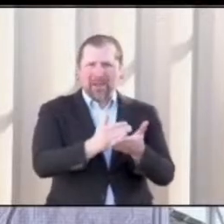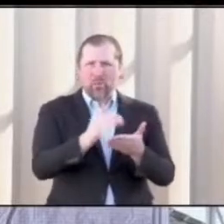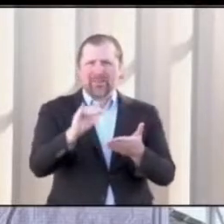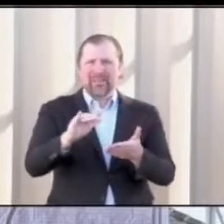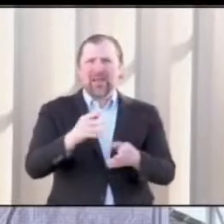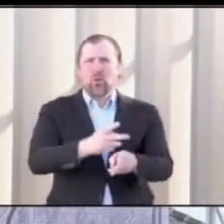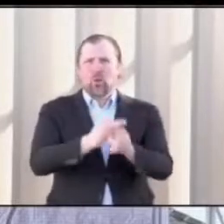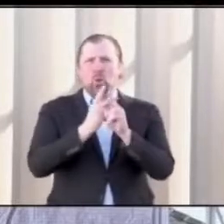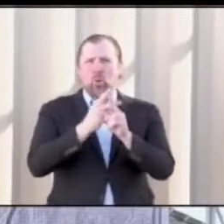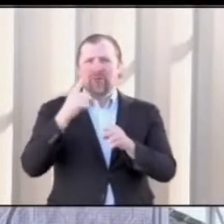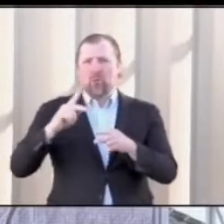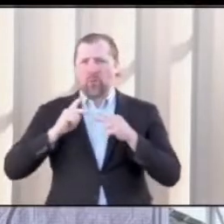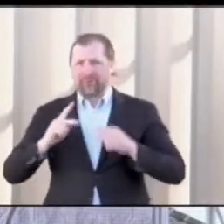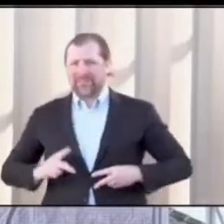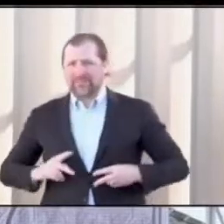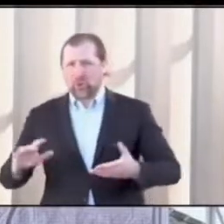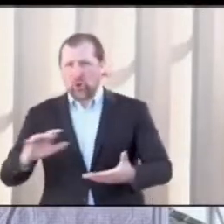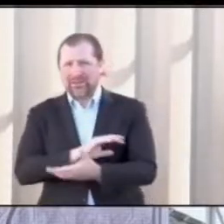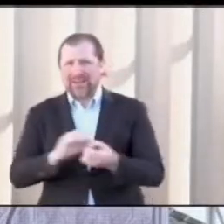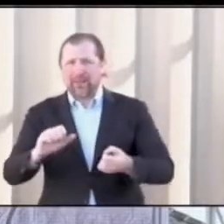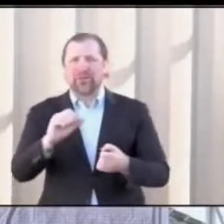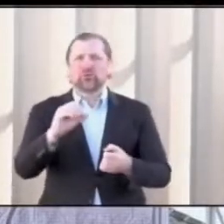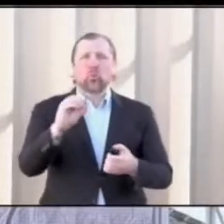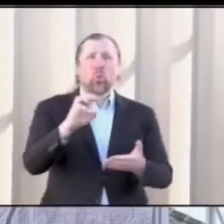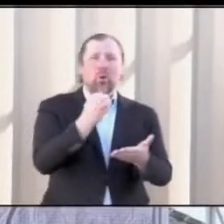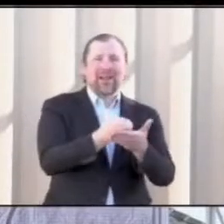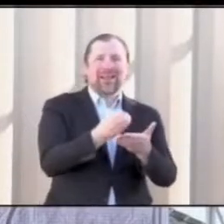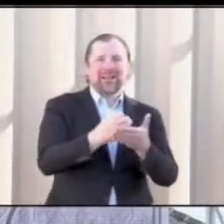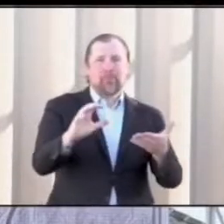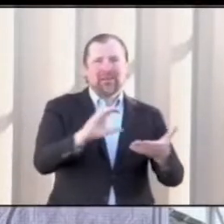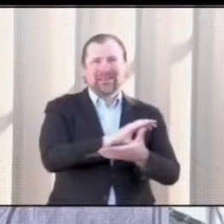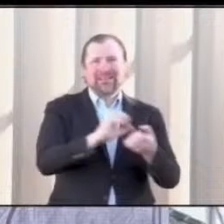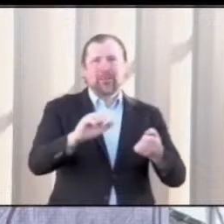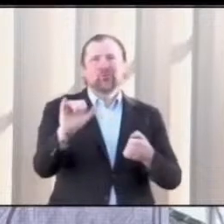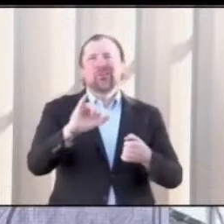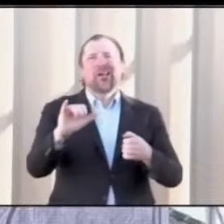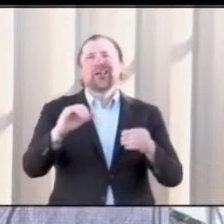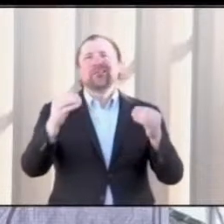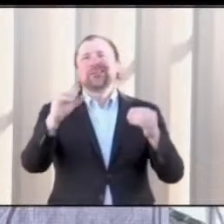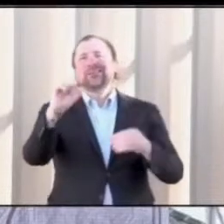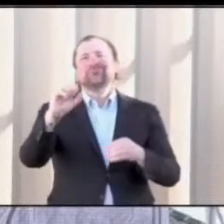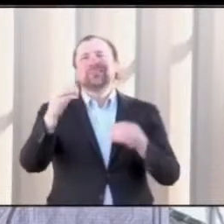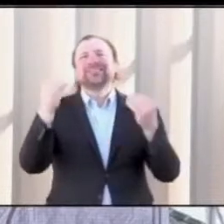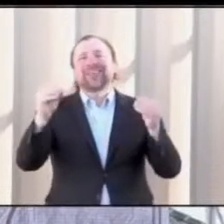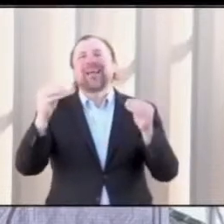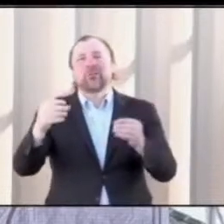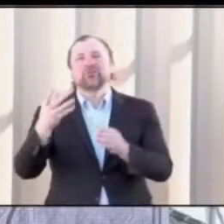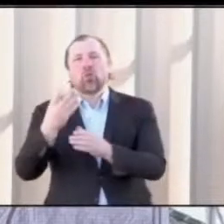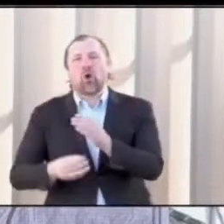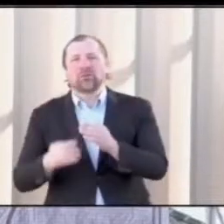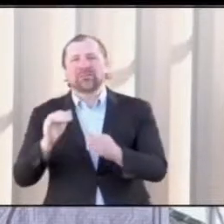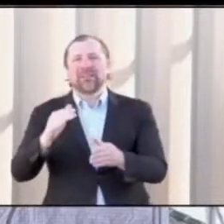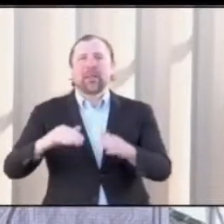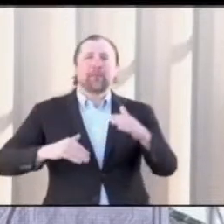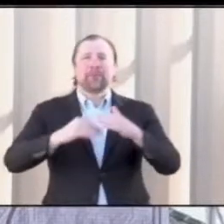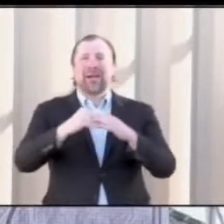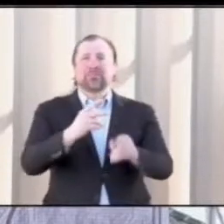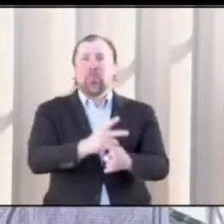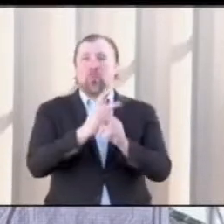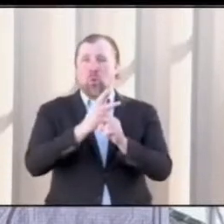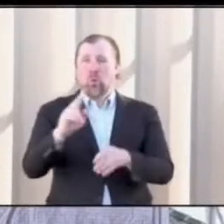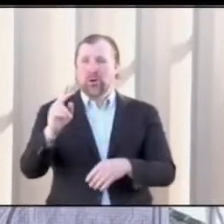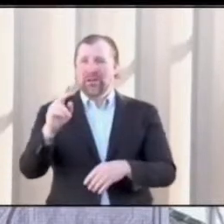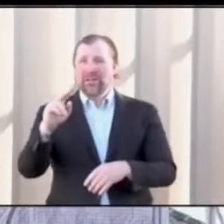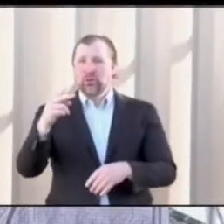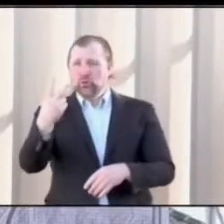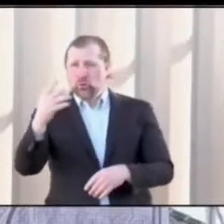can be for physical damage or for economic damage, such as lost sales. The maximum loan is $2 million. The